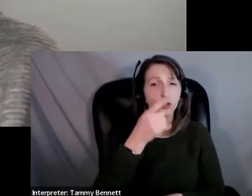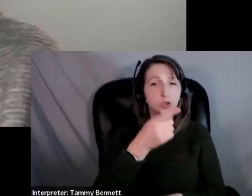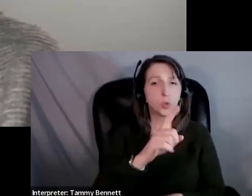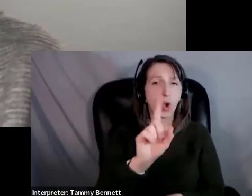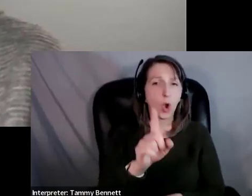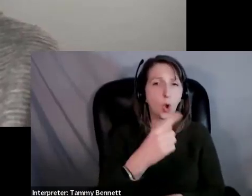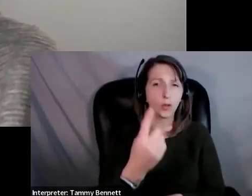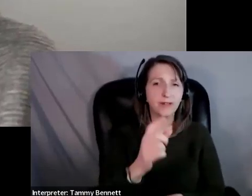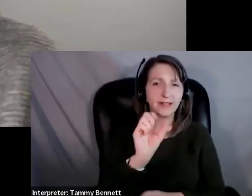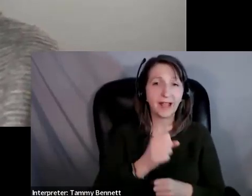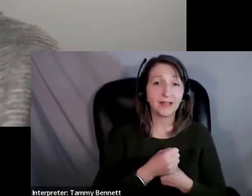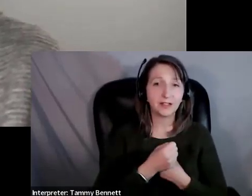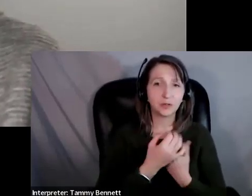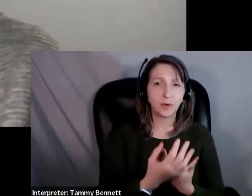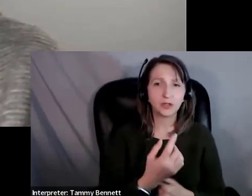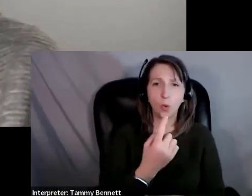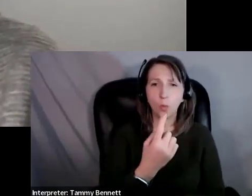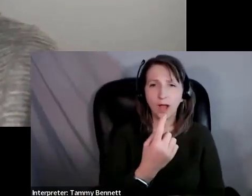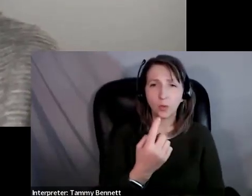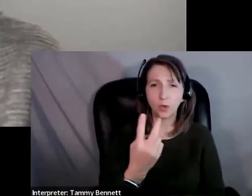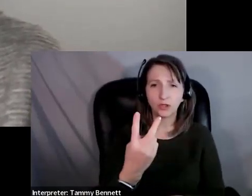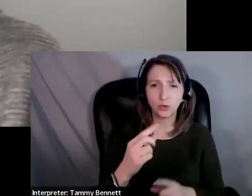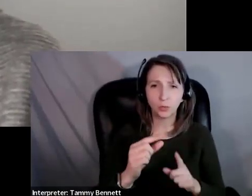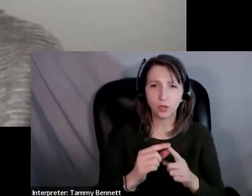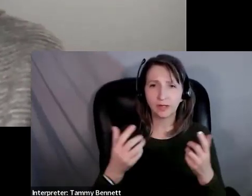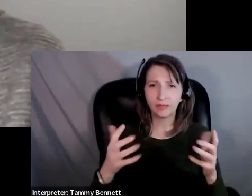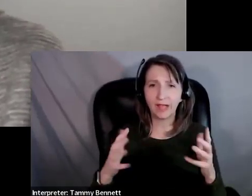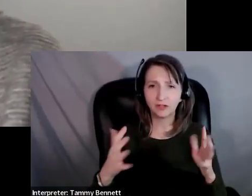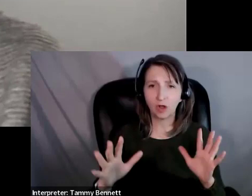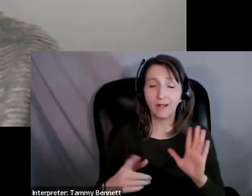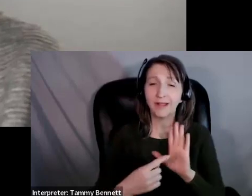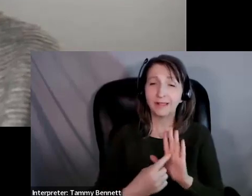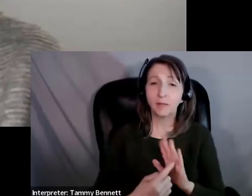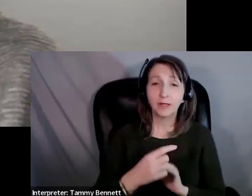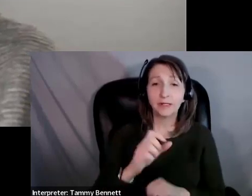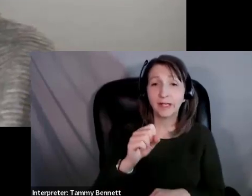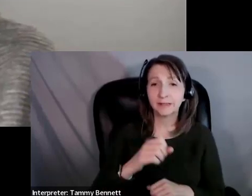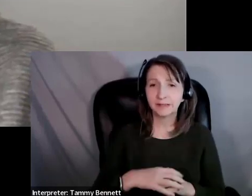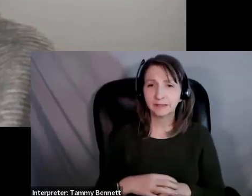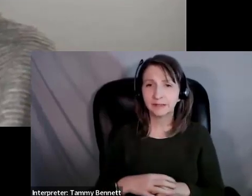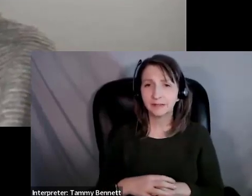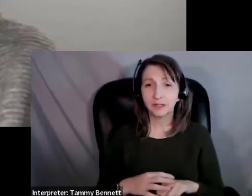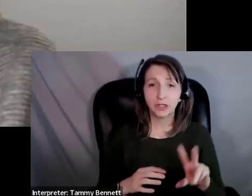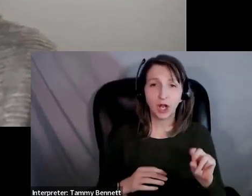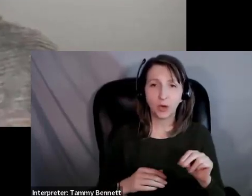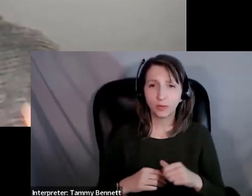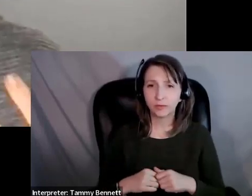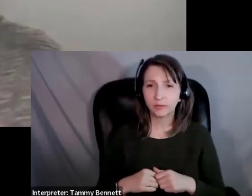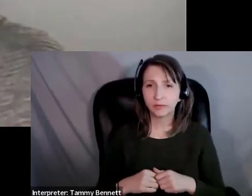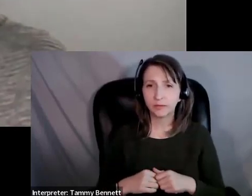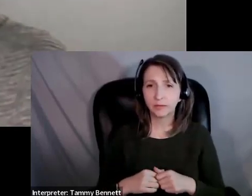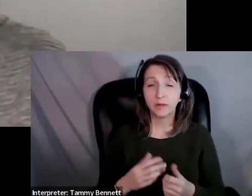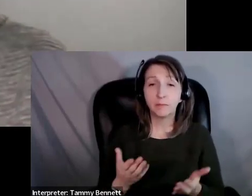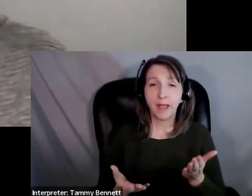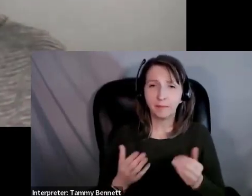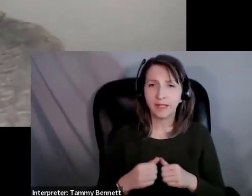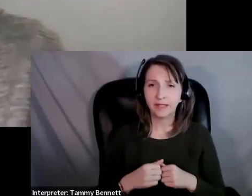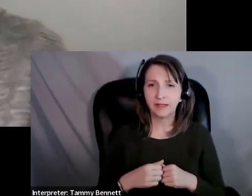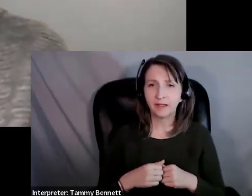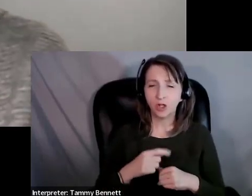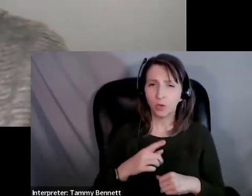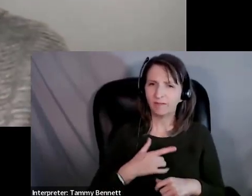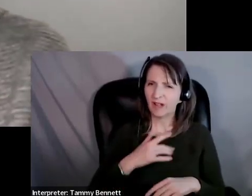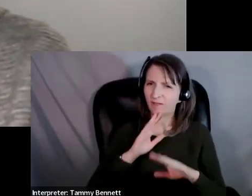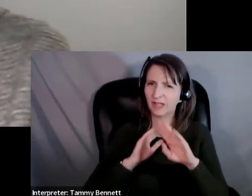two words? Yes. No. Okay. Maybe like that would be very frustrating. Behaviors are going to pop up, right? You feel like you're not getting your message across.